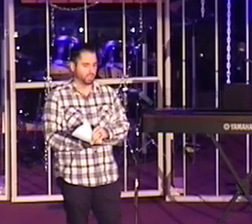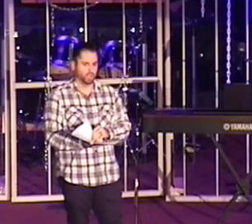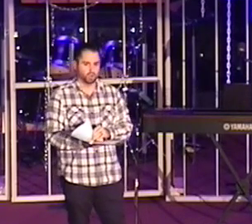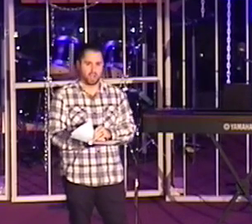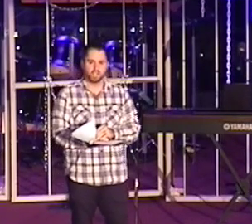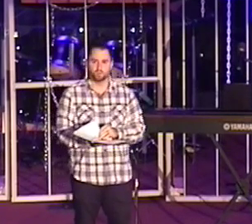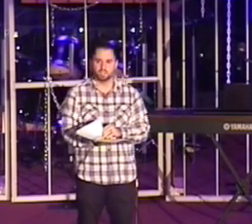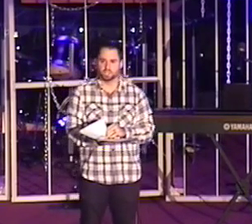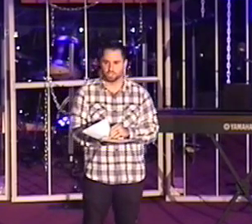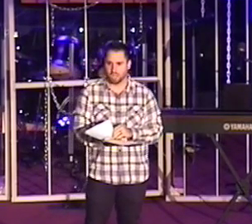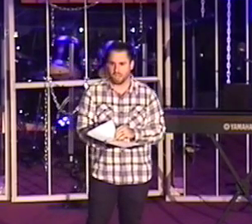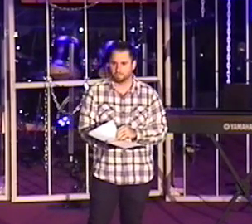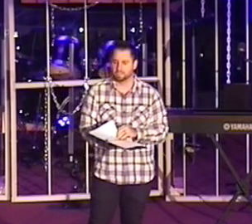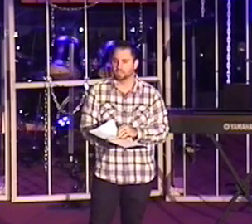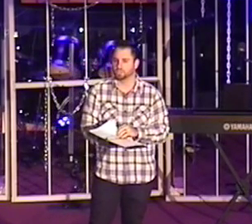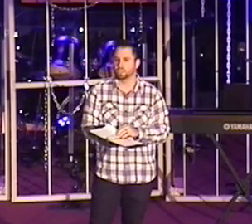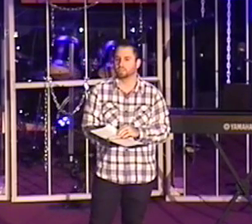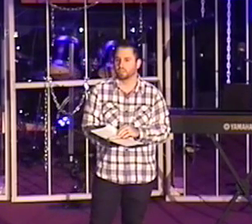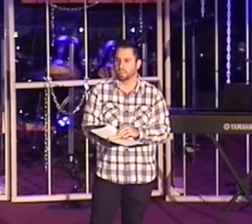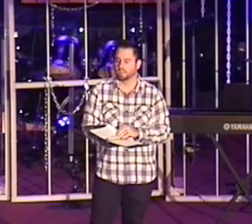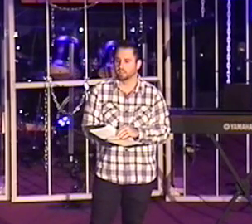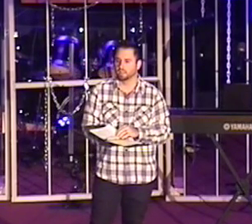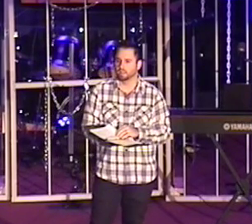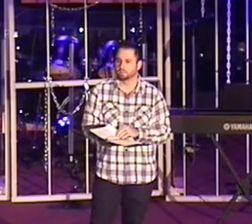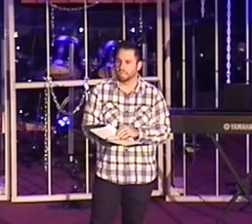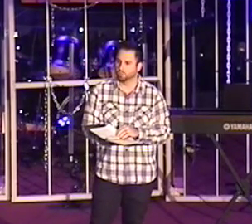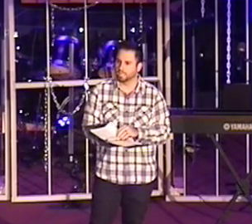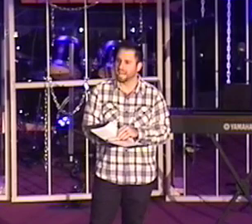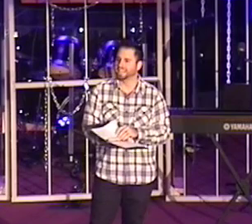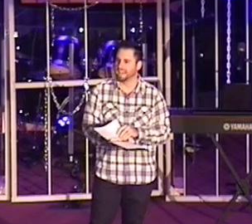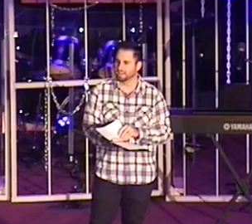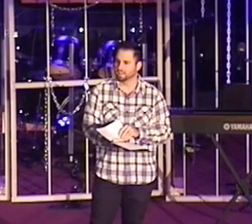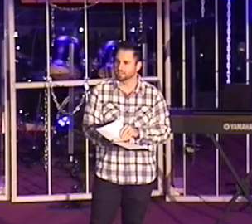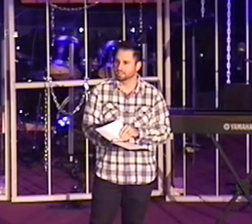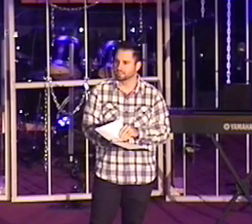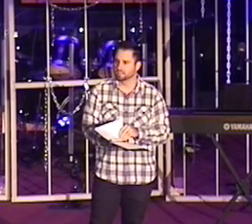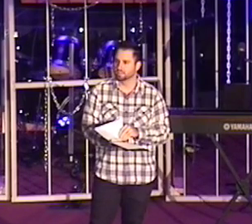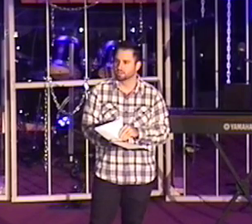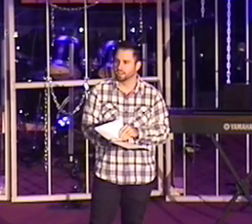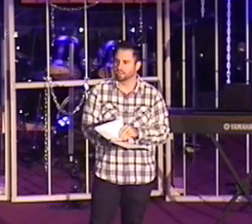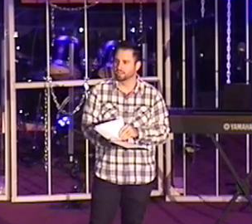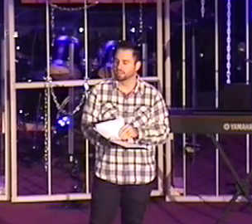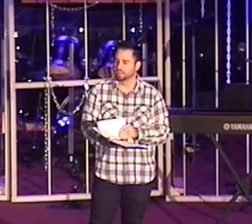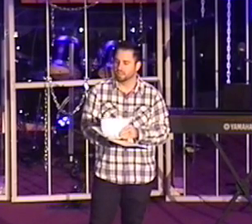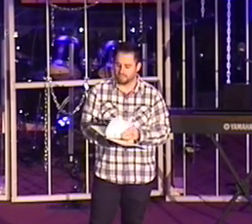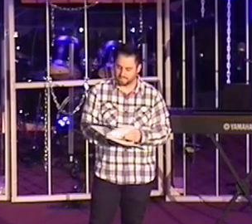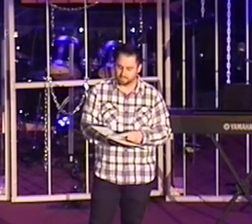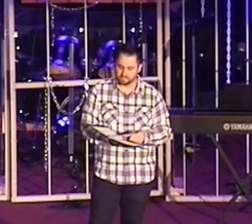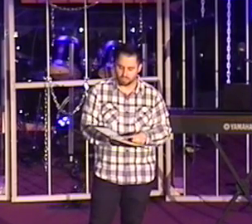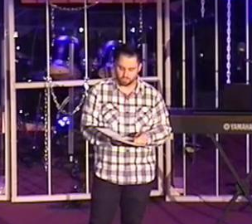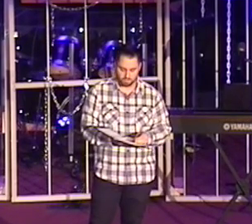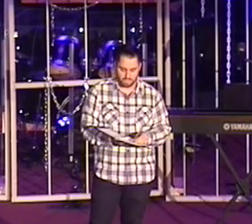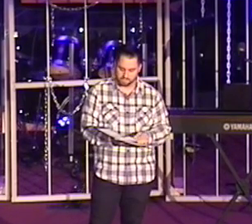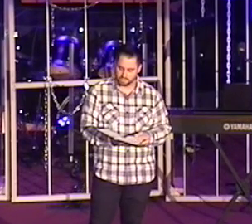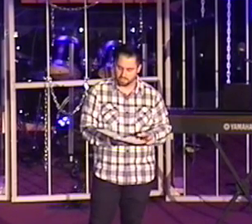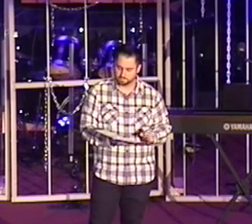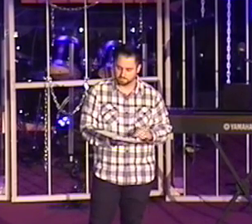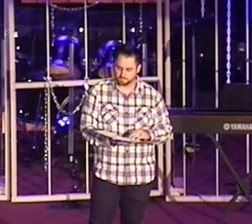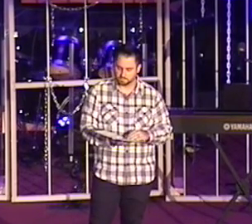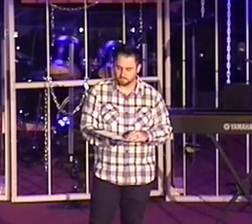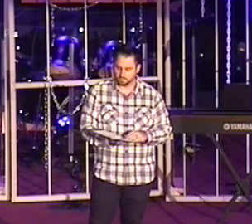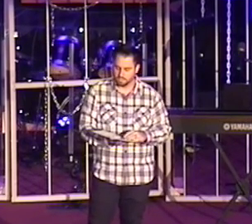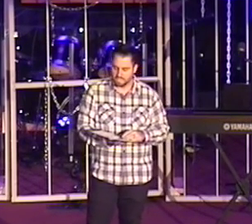means. You're not doing this job because you can think, man, what can I get out of this? Right? And that's the selfish